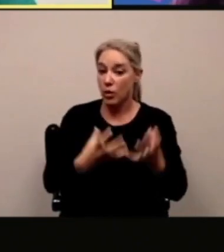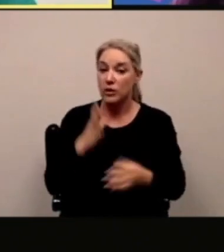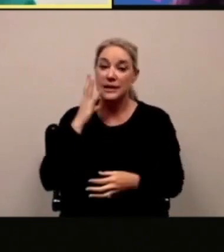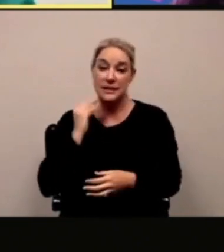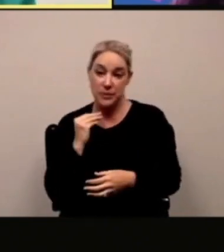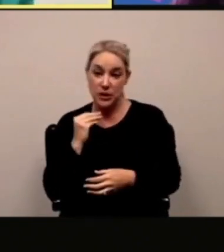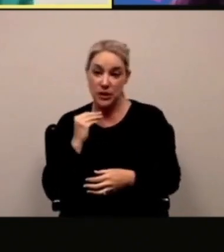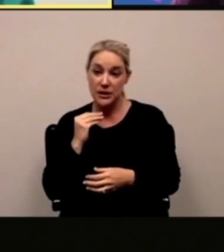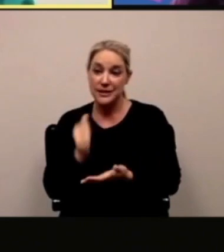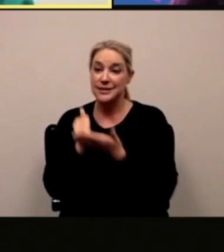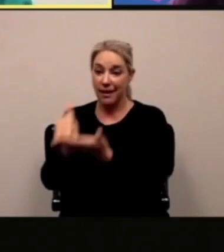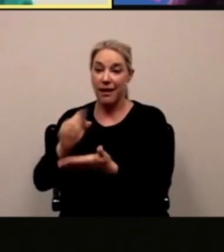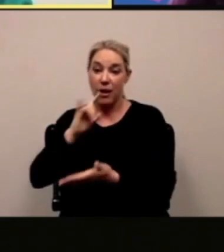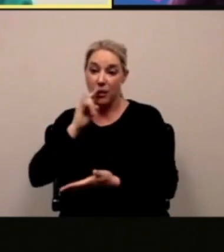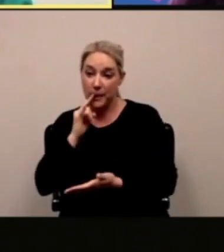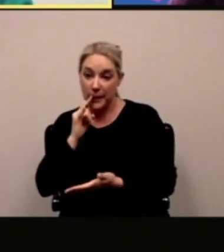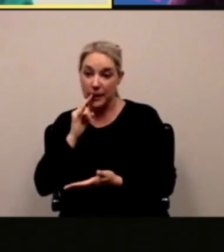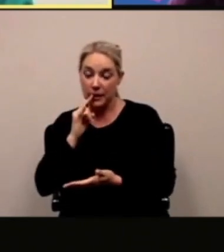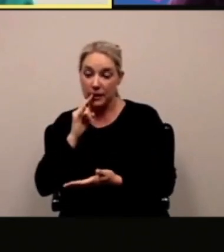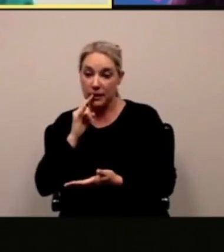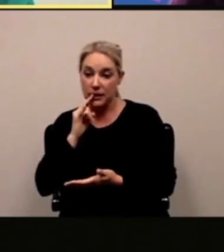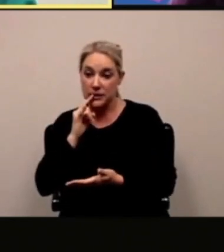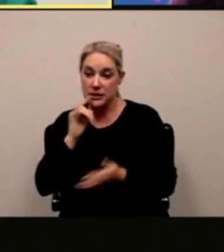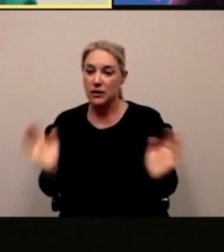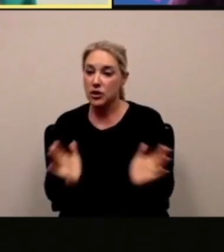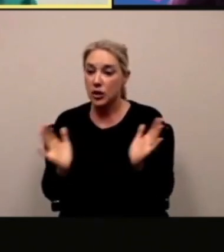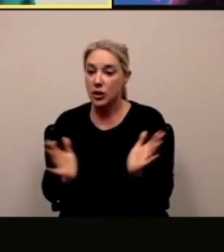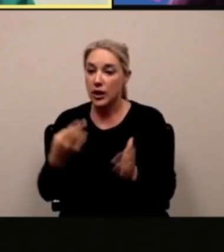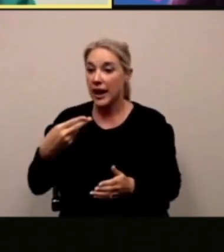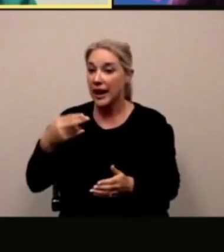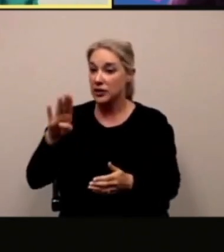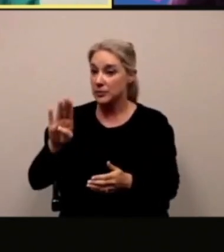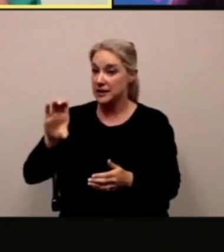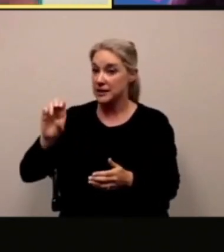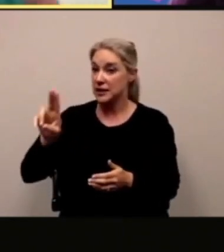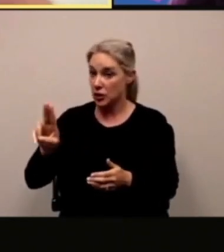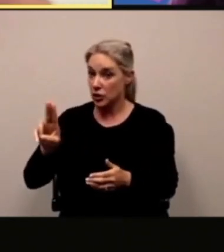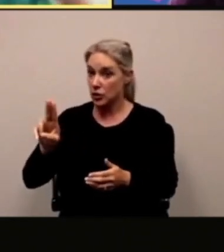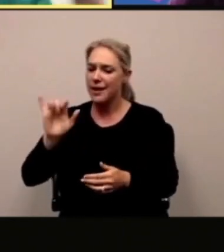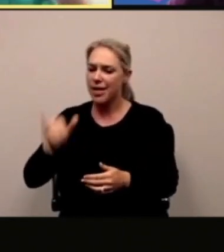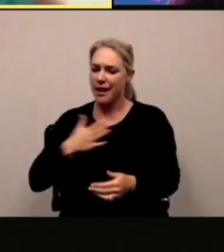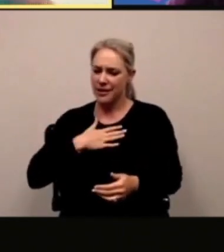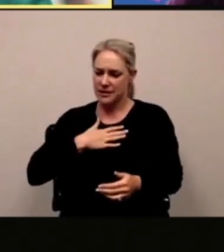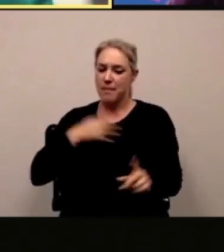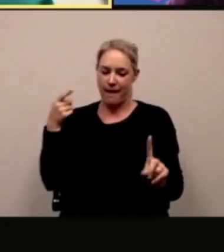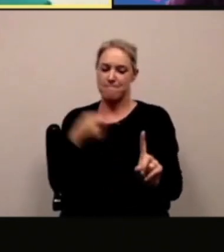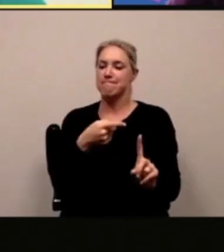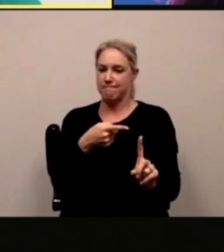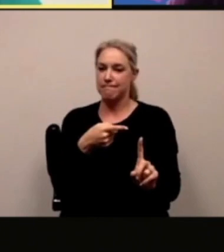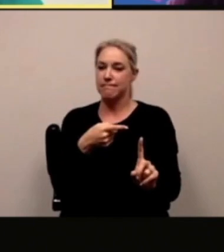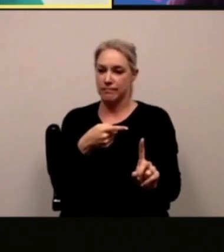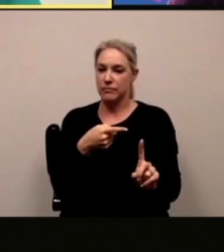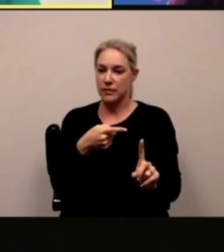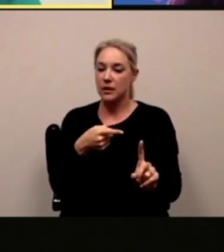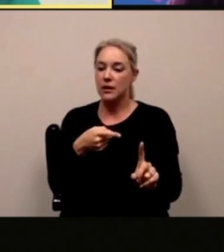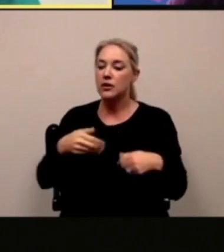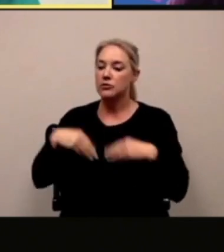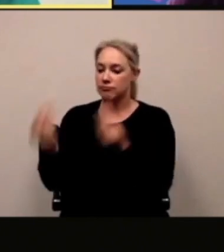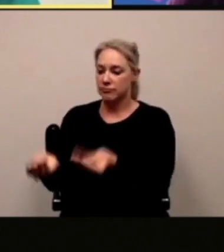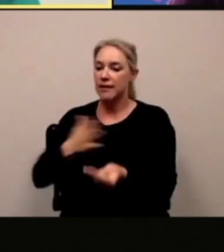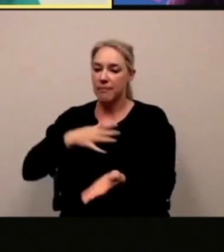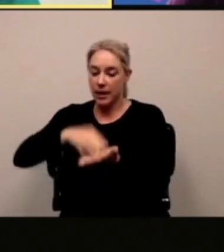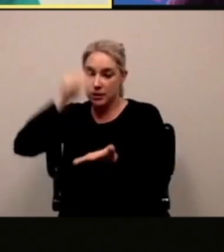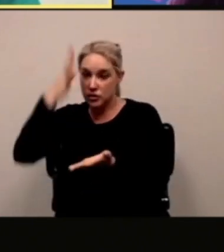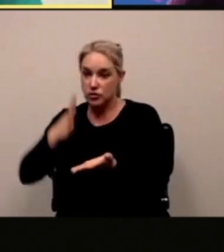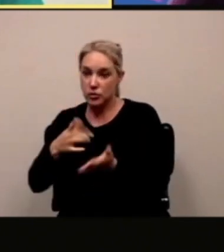So I do encourage them to, you know, HBCUs at the springboard that I give them, so give them an example of what a project looks like. But then